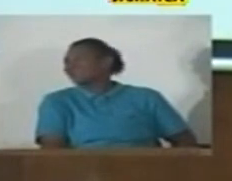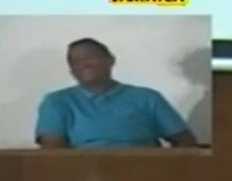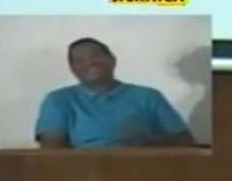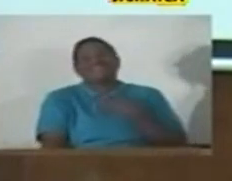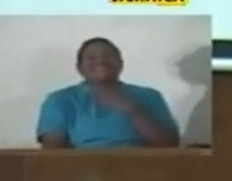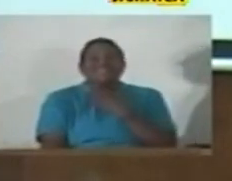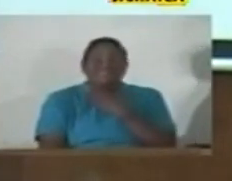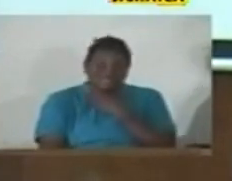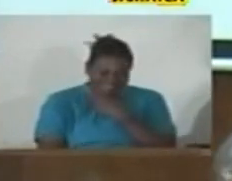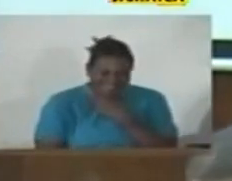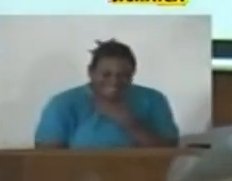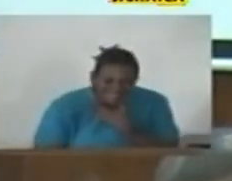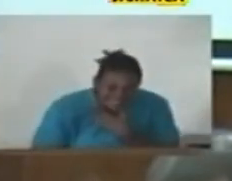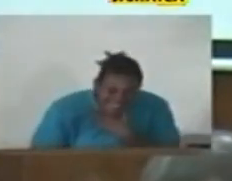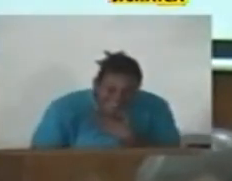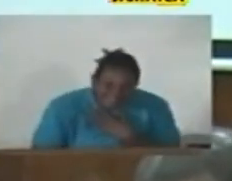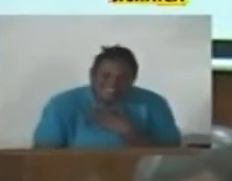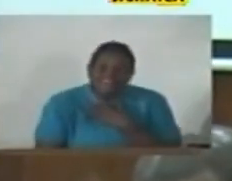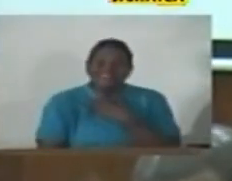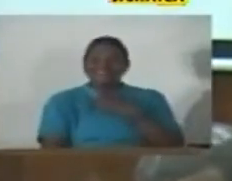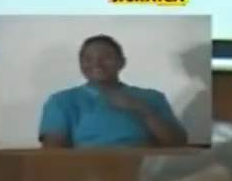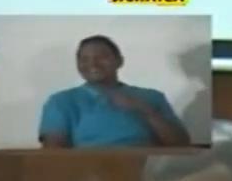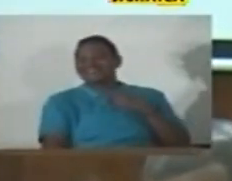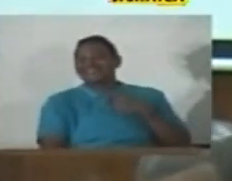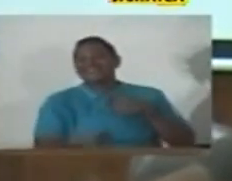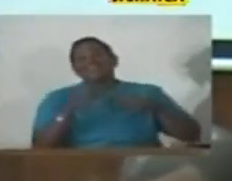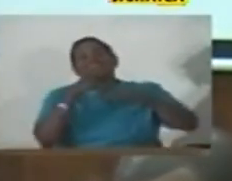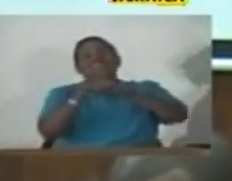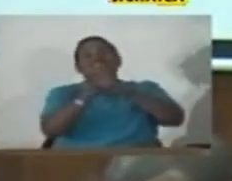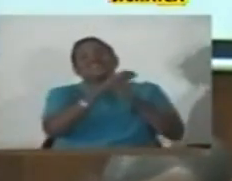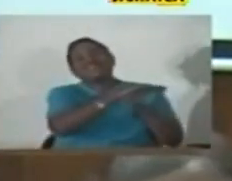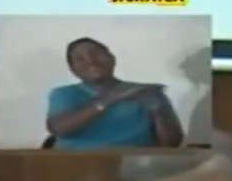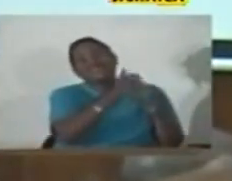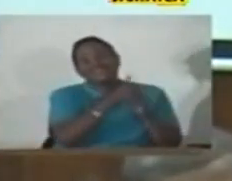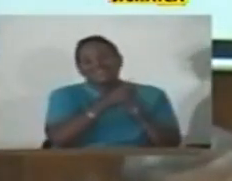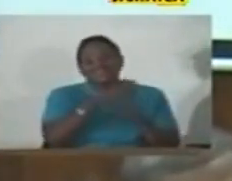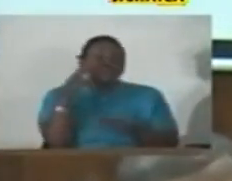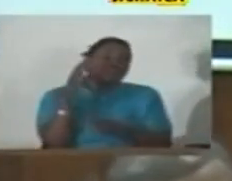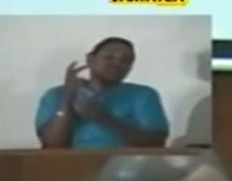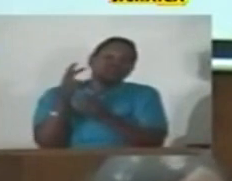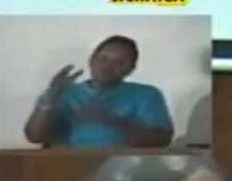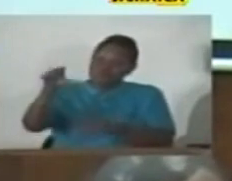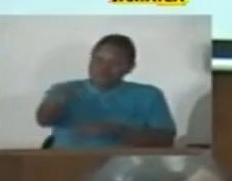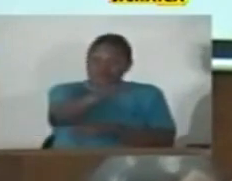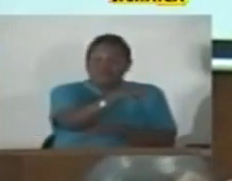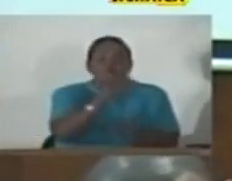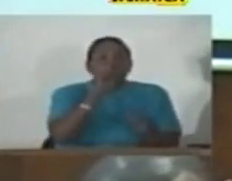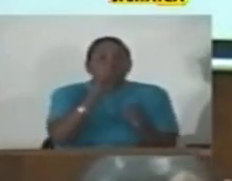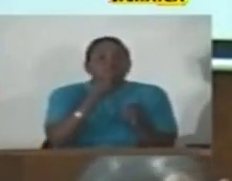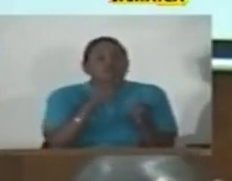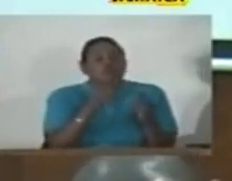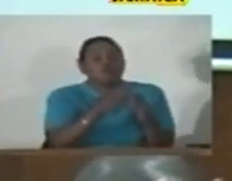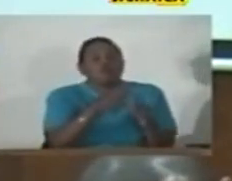Produce from the production zones and agro-parks will be channeled to an agroeconomic zone.